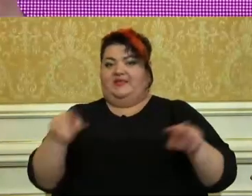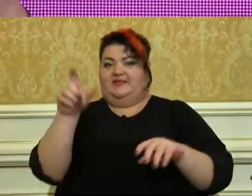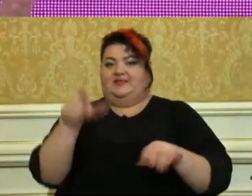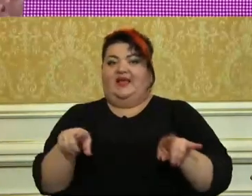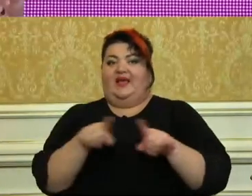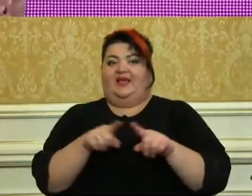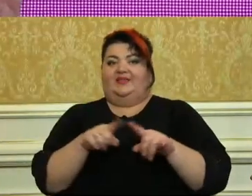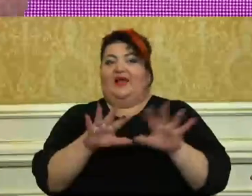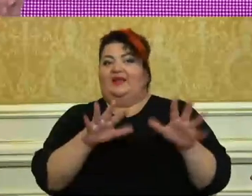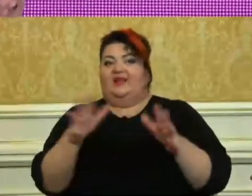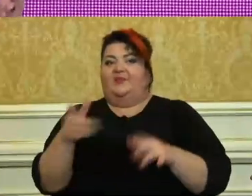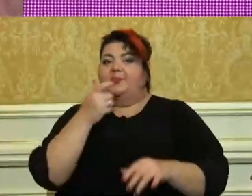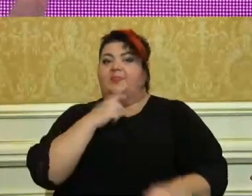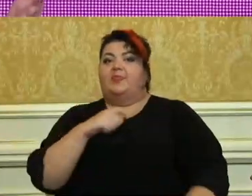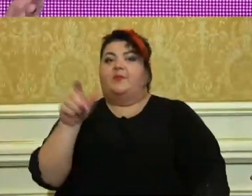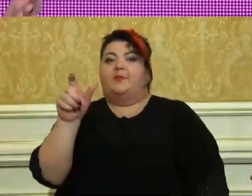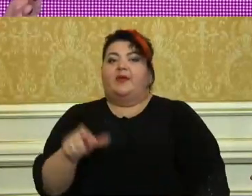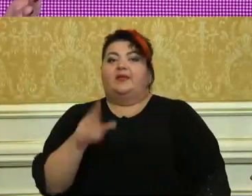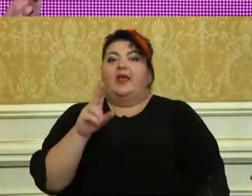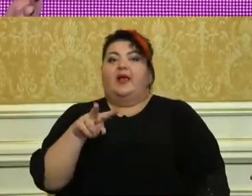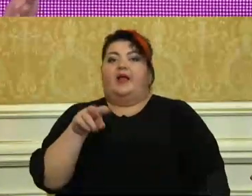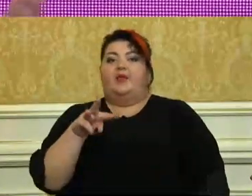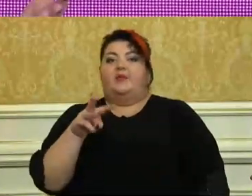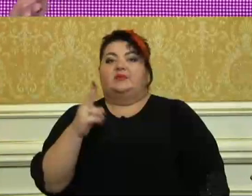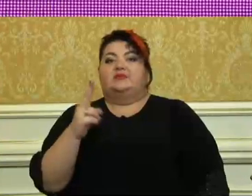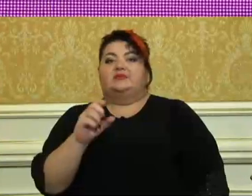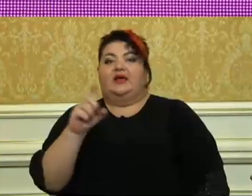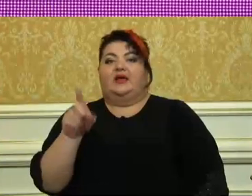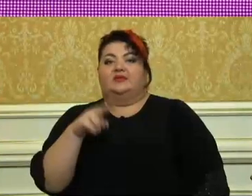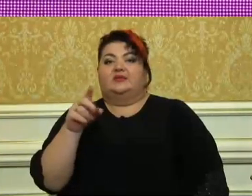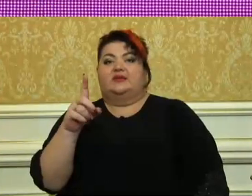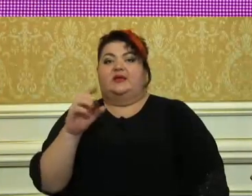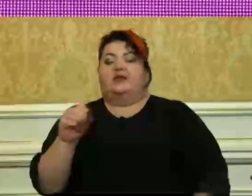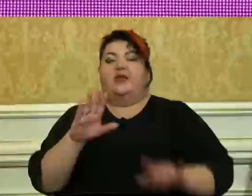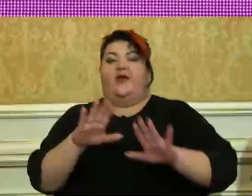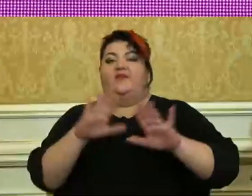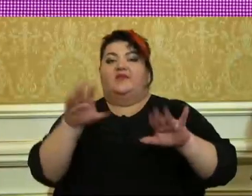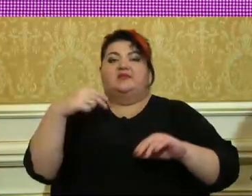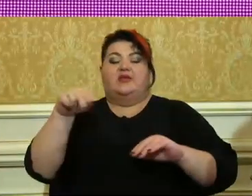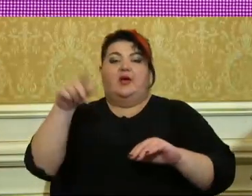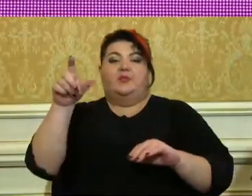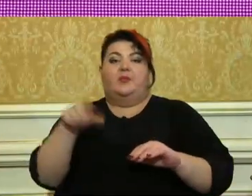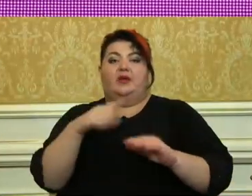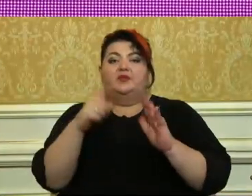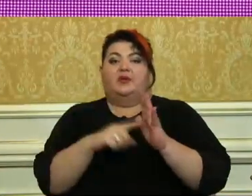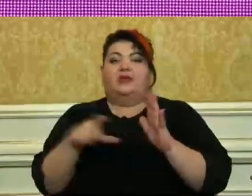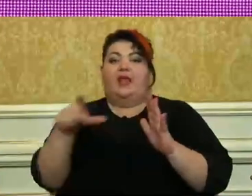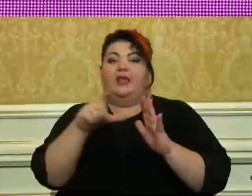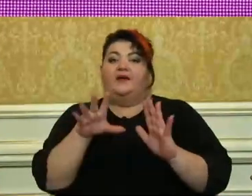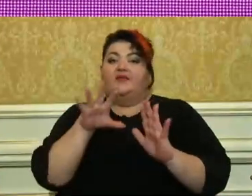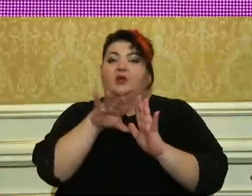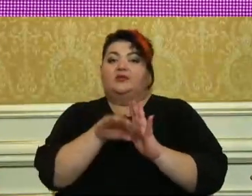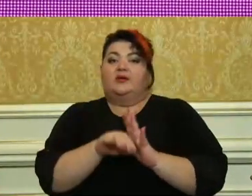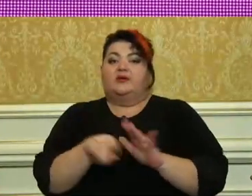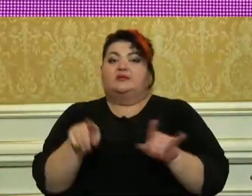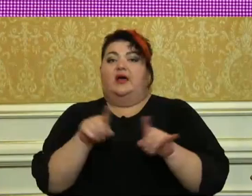They started being the government members. This includes Pani Ivana Klimpushtin-Sade, who is the Deputy